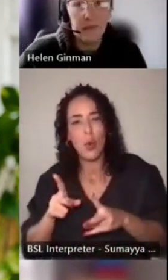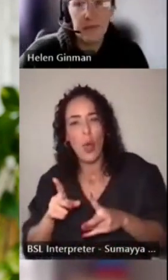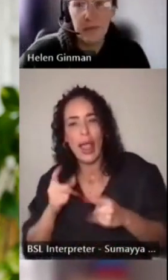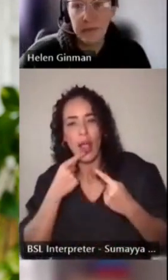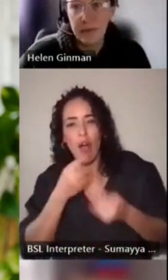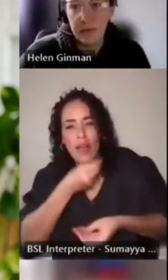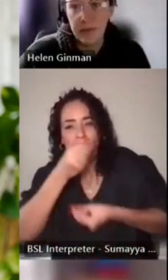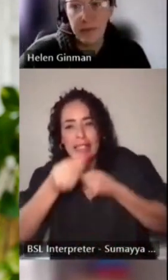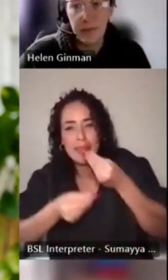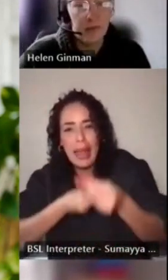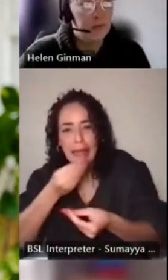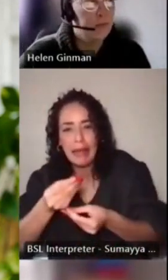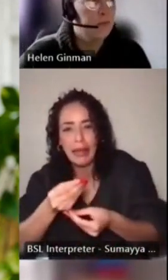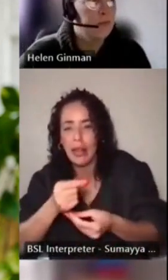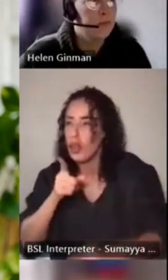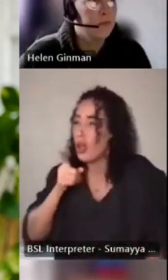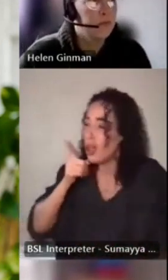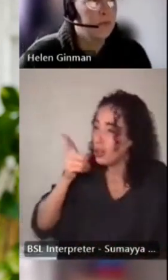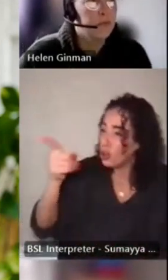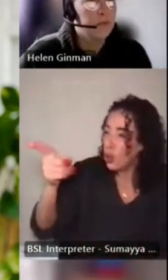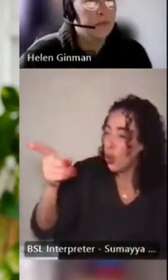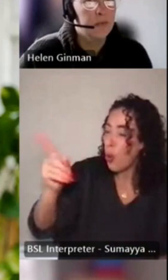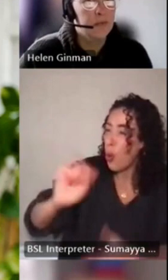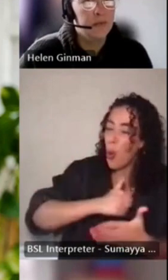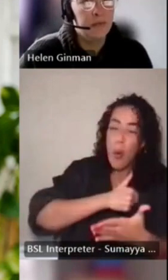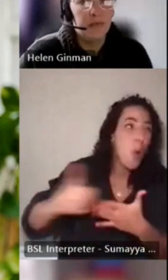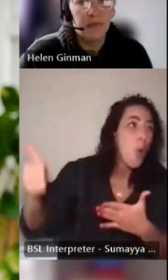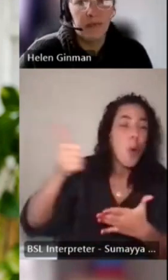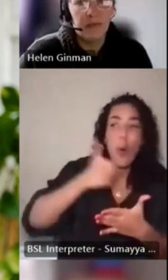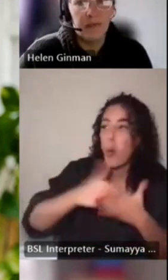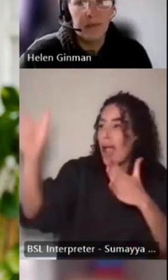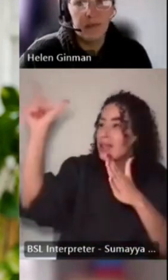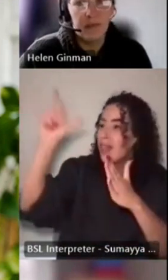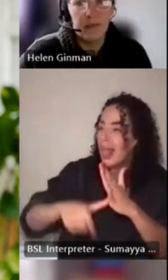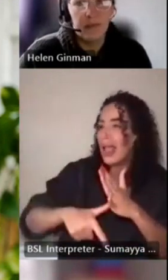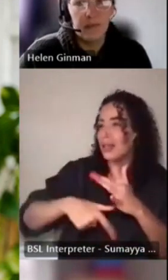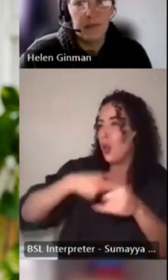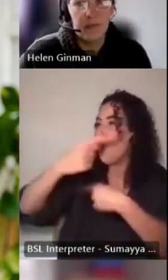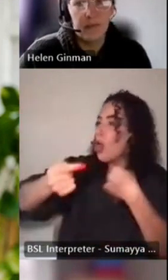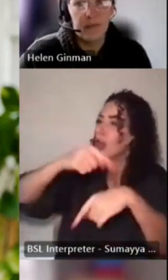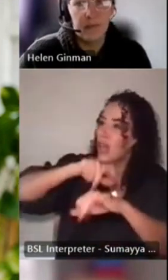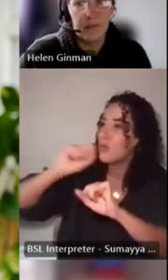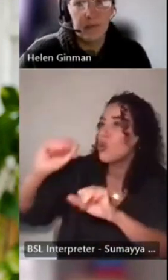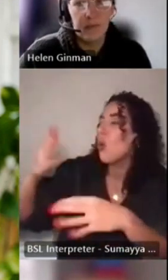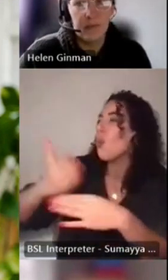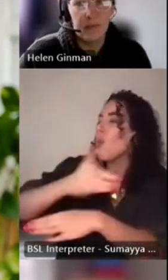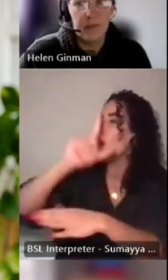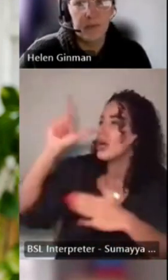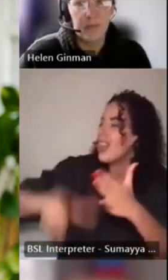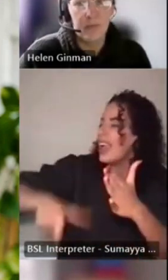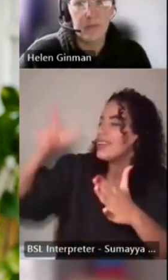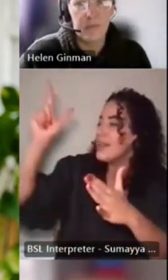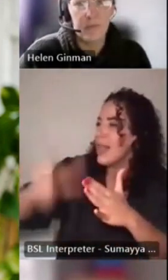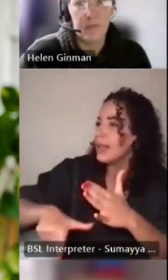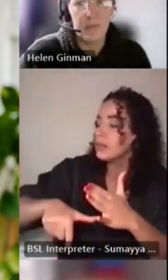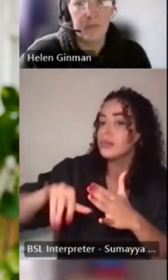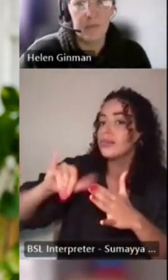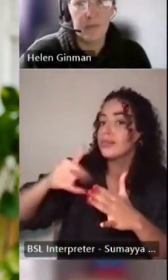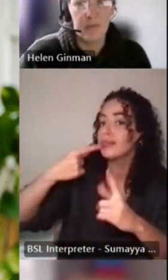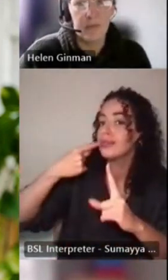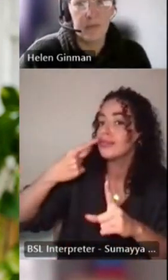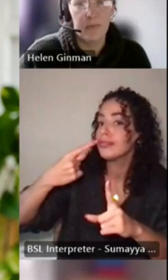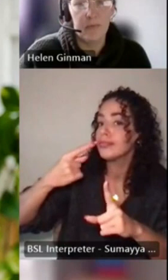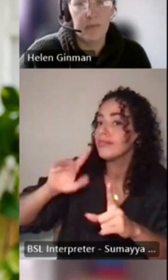saying you're always late with all of your work, you might say, for